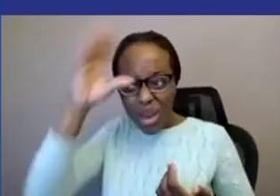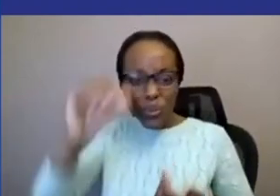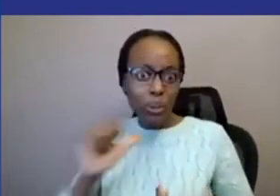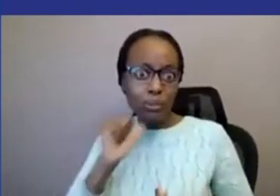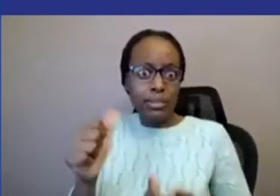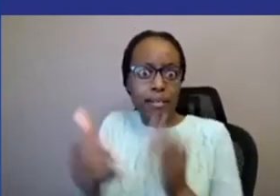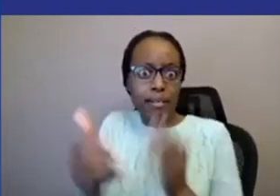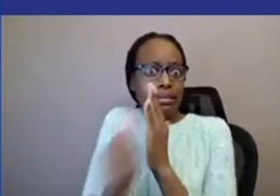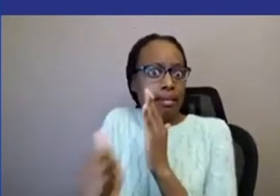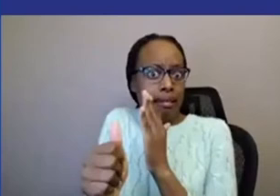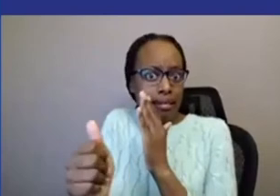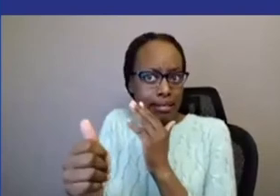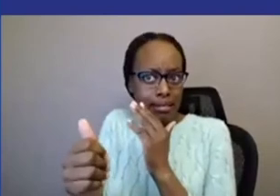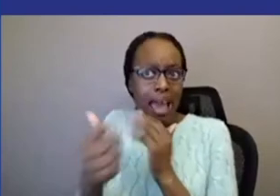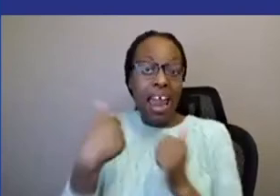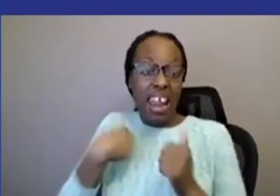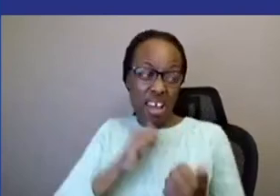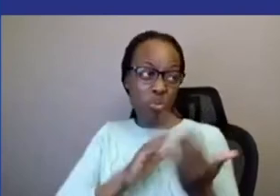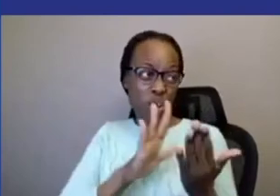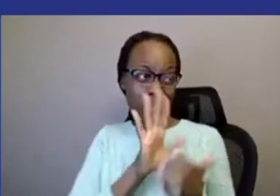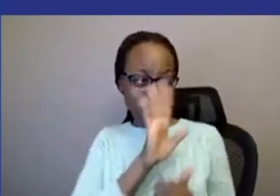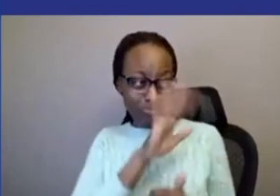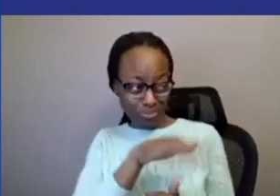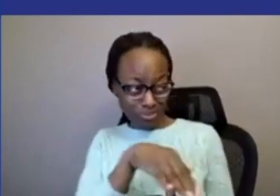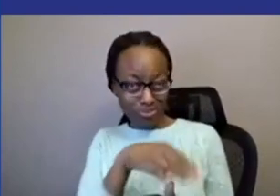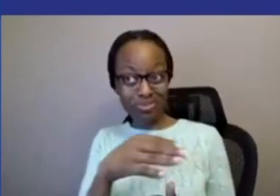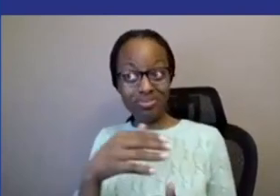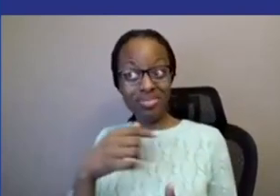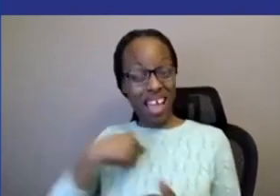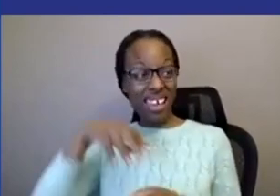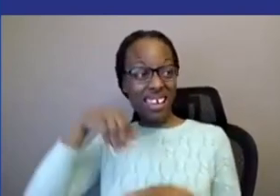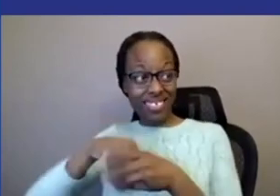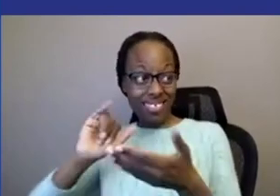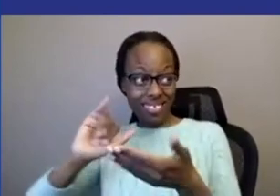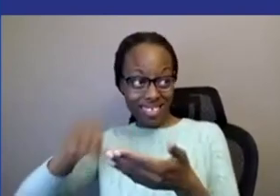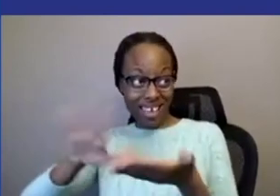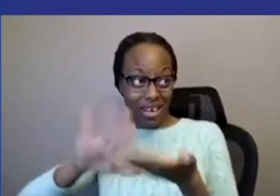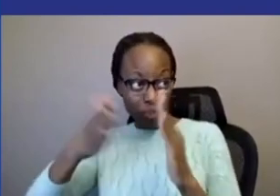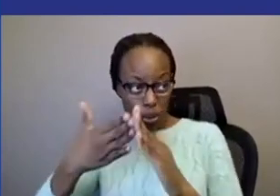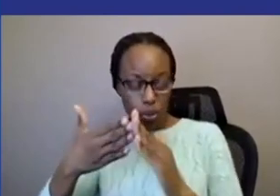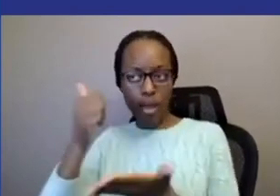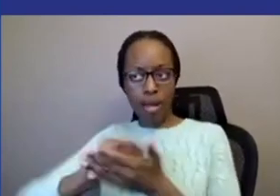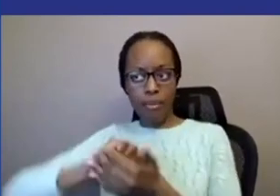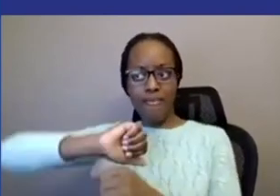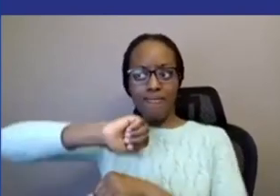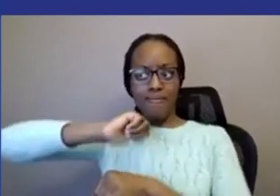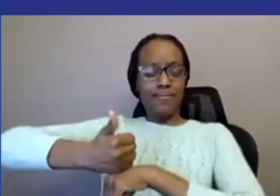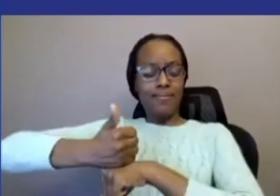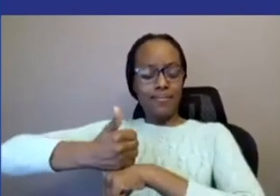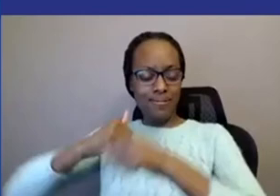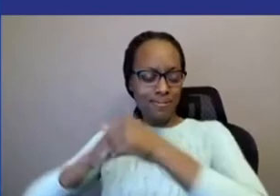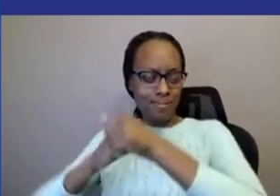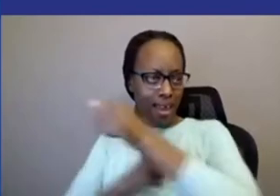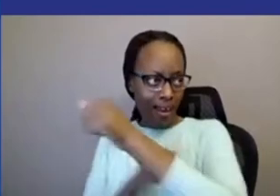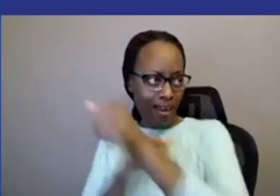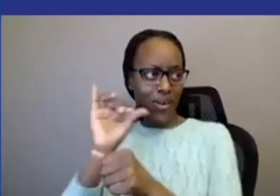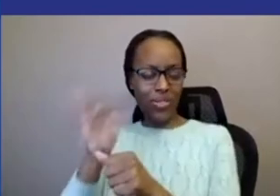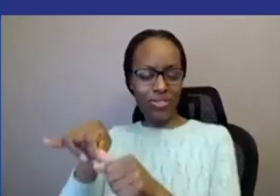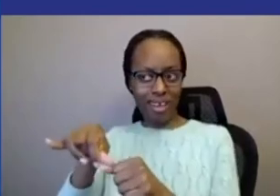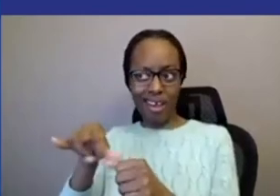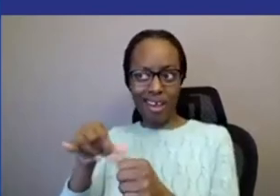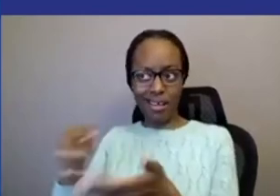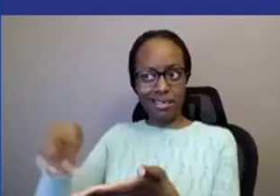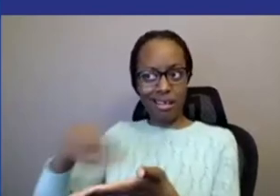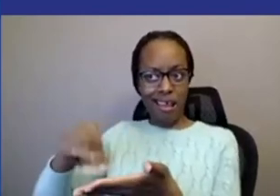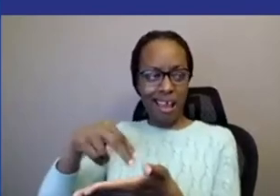for someone like myself, who was an elder of this community and one of the founding people of that movement, I'm a little insulted